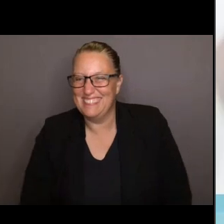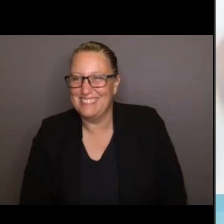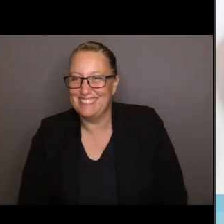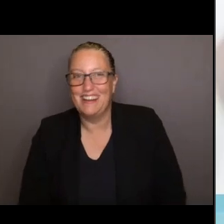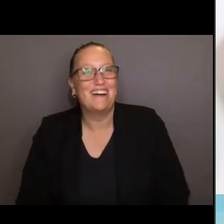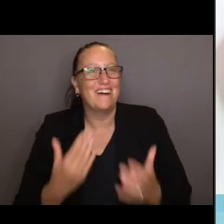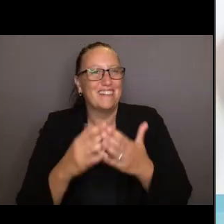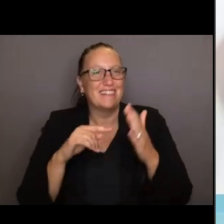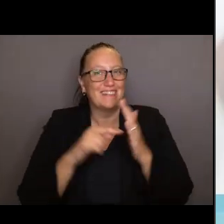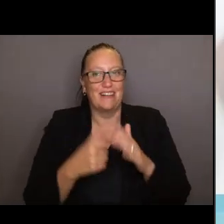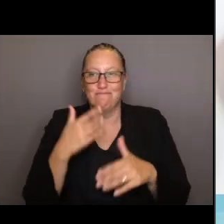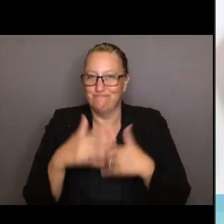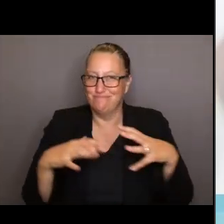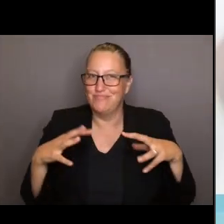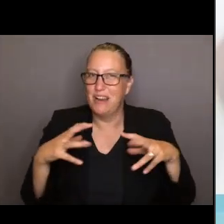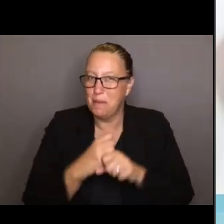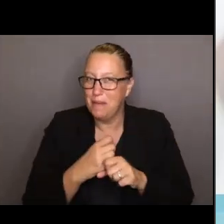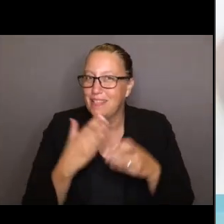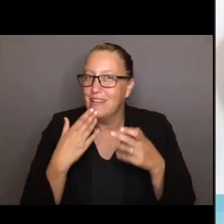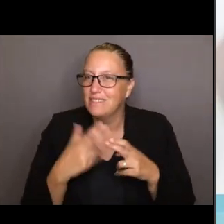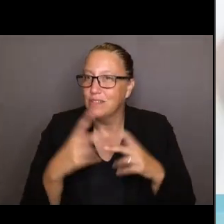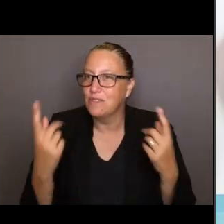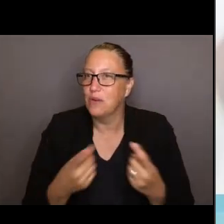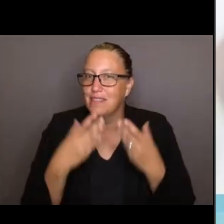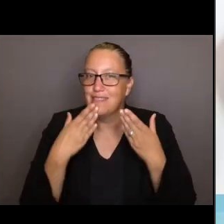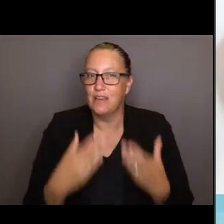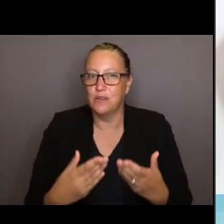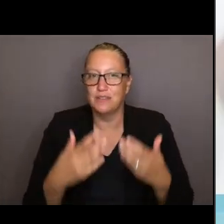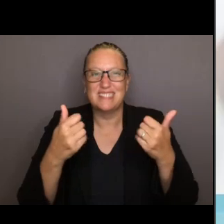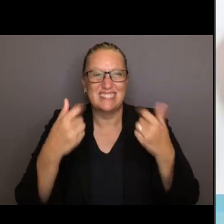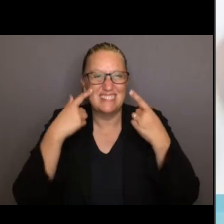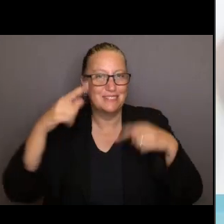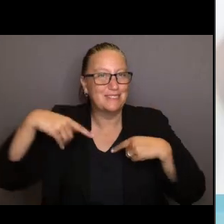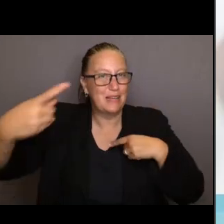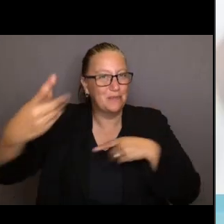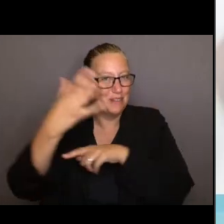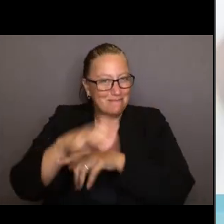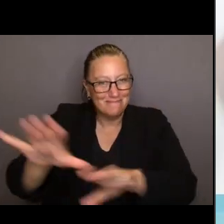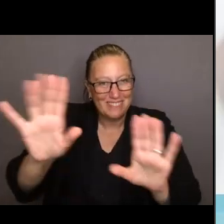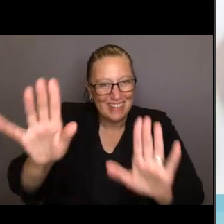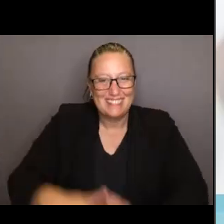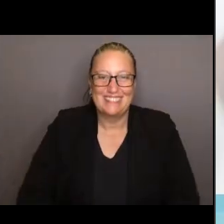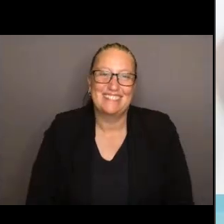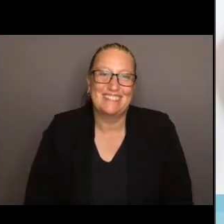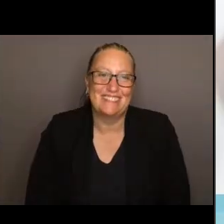I'll continue wrapping up. Thank you again, everyone, and hopefully we'll see you at the next webinar. Bye-bye.